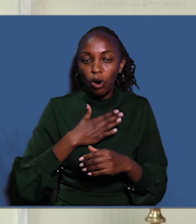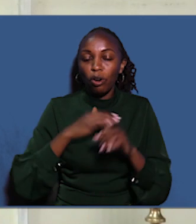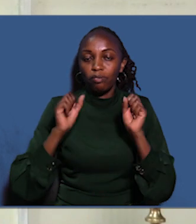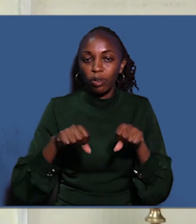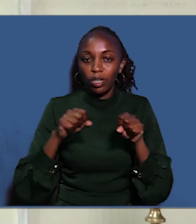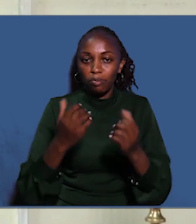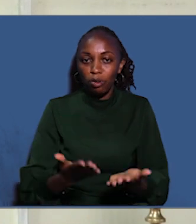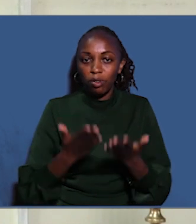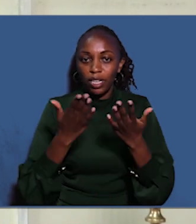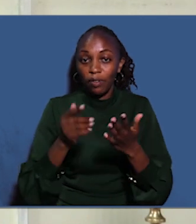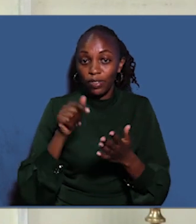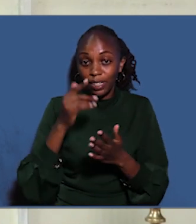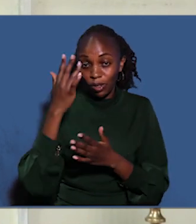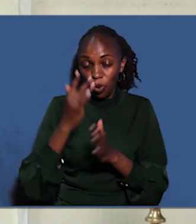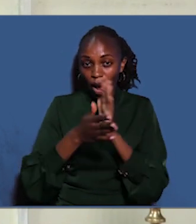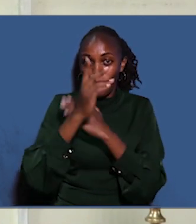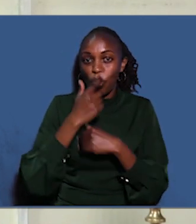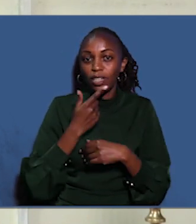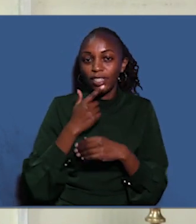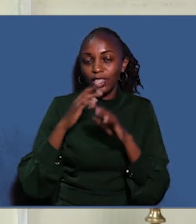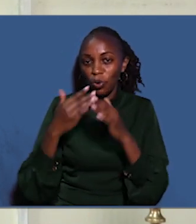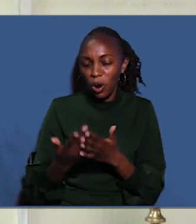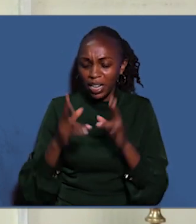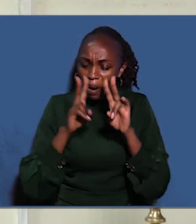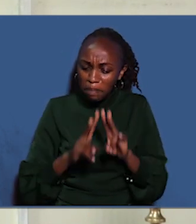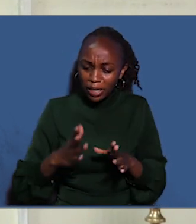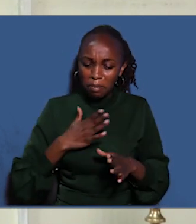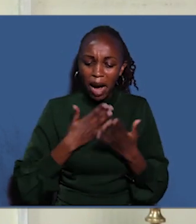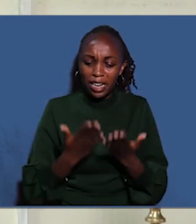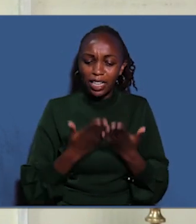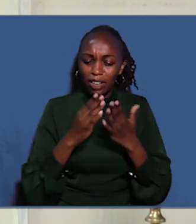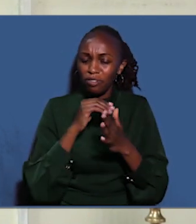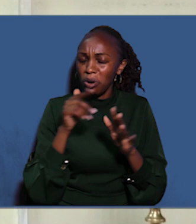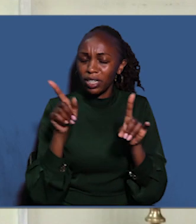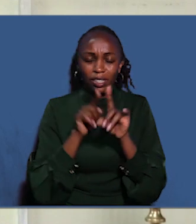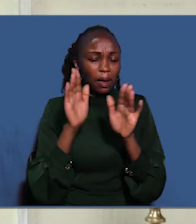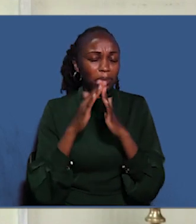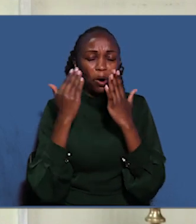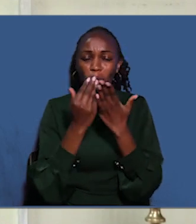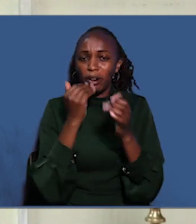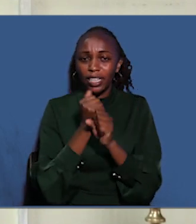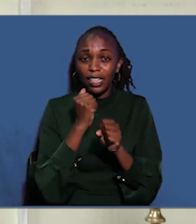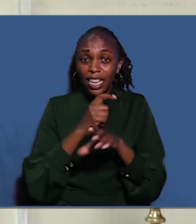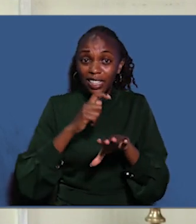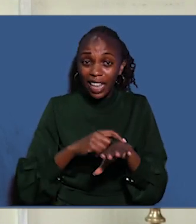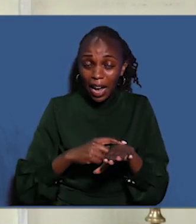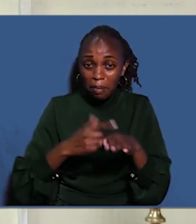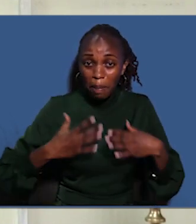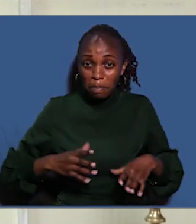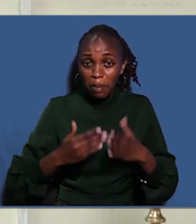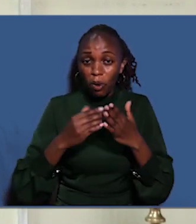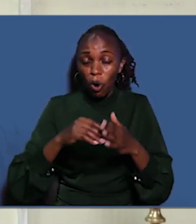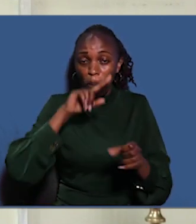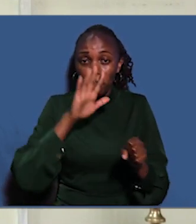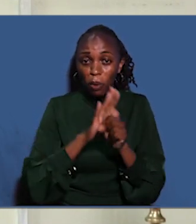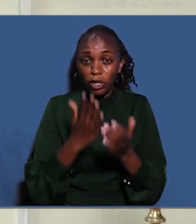give. That's why he says, my peace I give you, not as the world does. Friends, when people promise to give you peace,